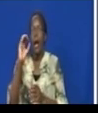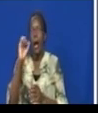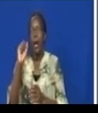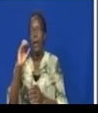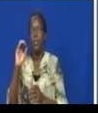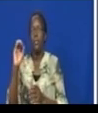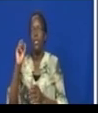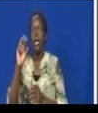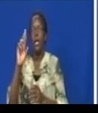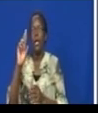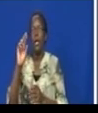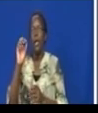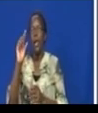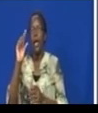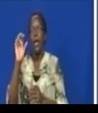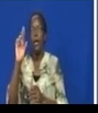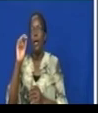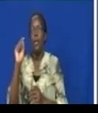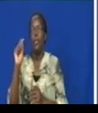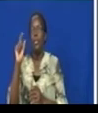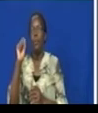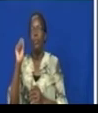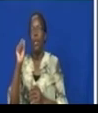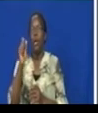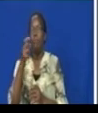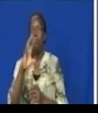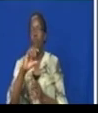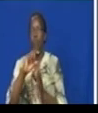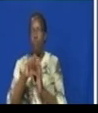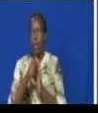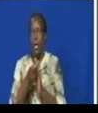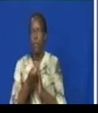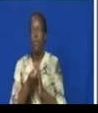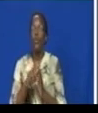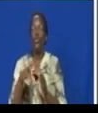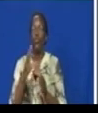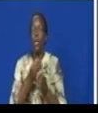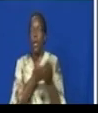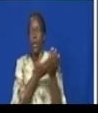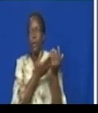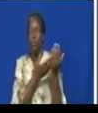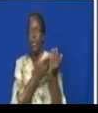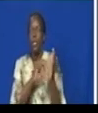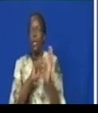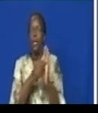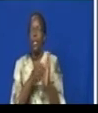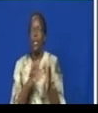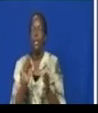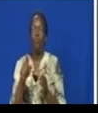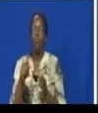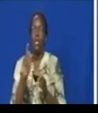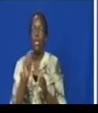increase of speed. Meaning, when there is acceleration, one should expect that the speed is